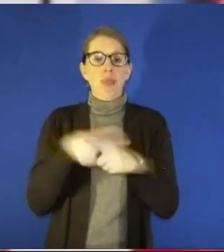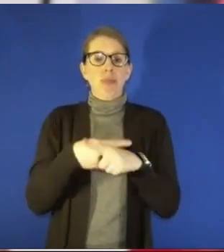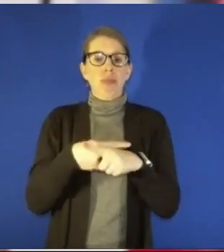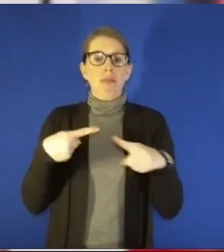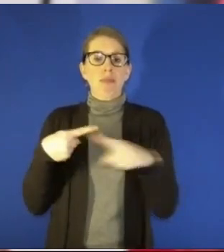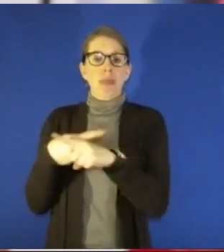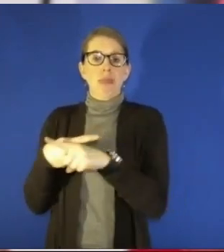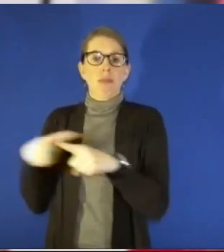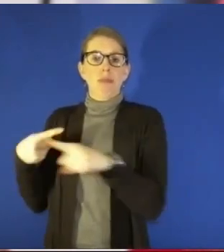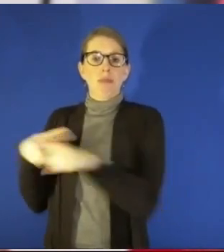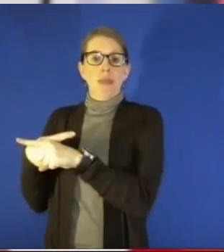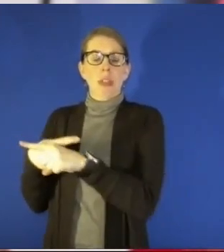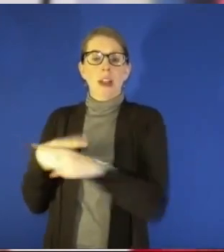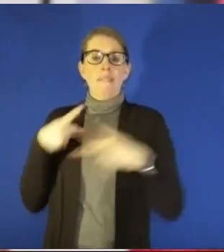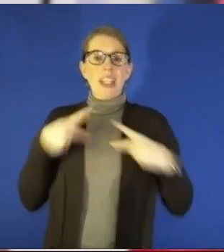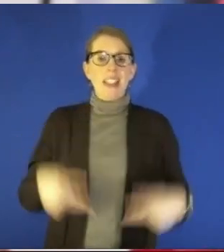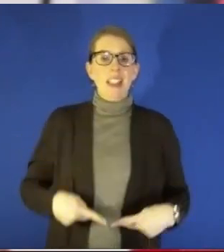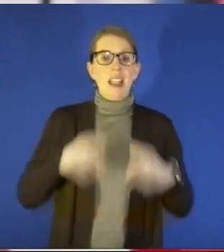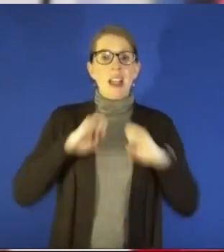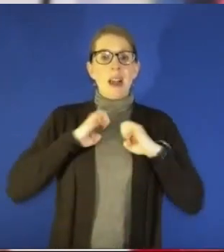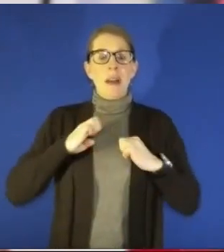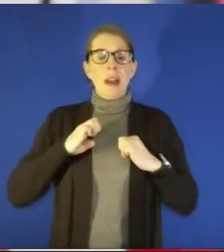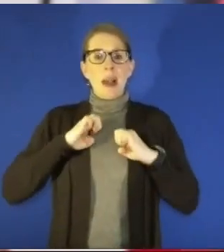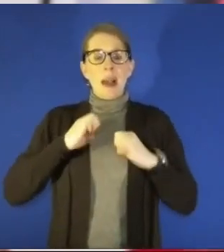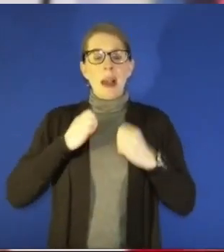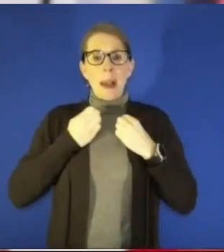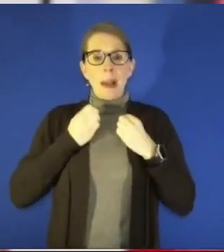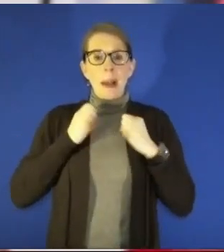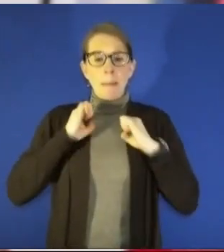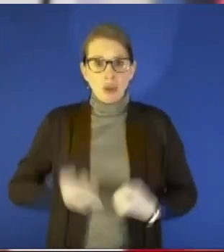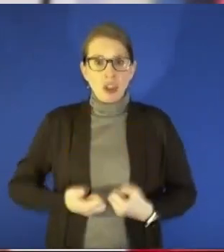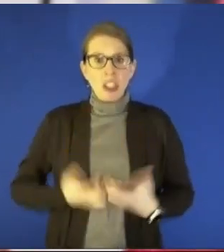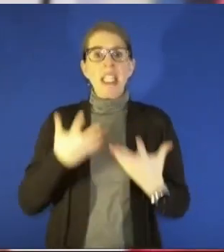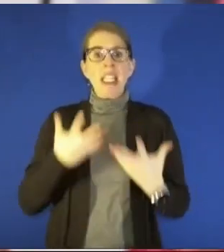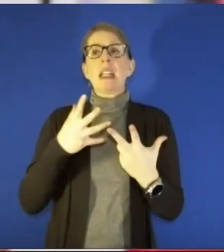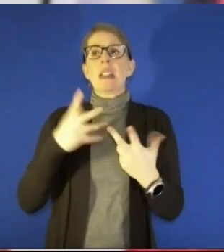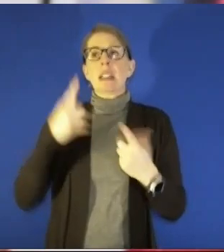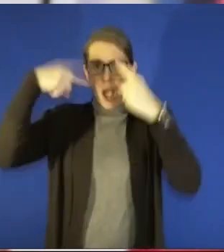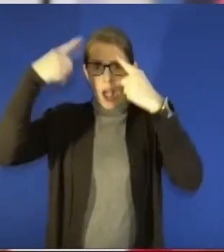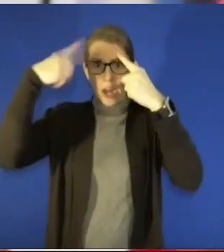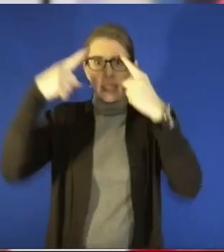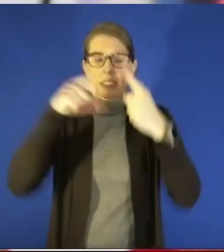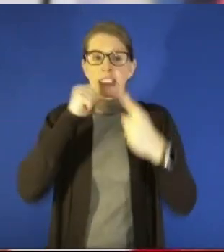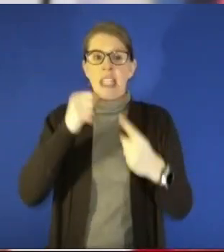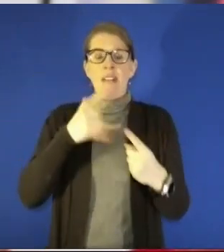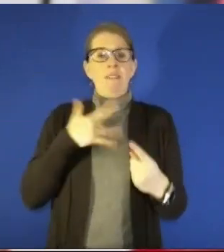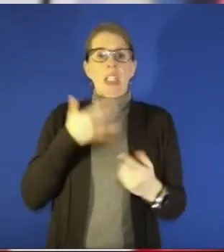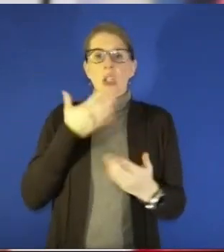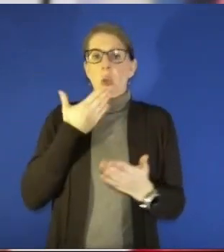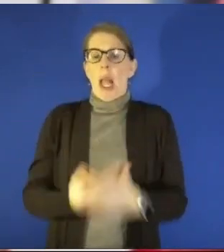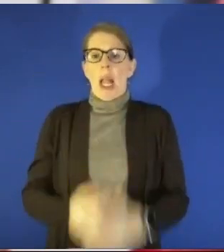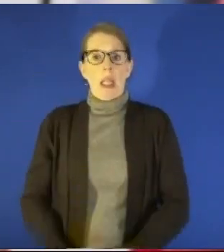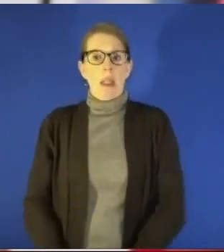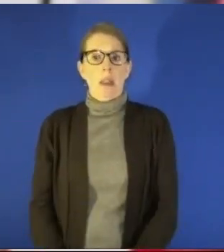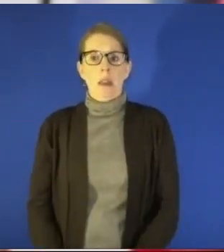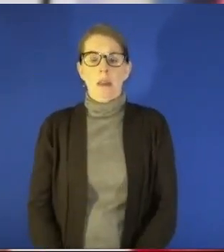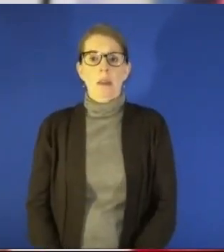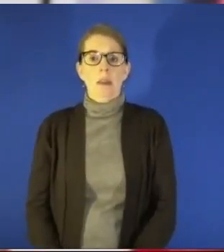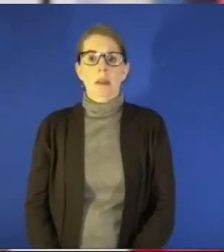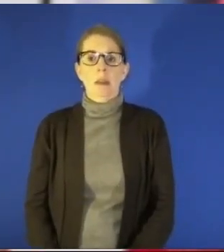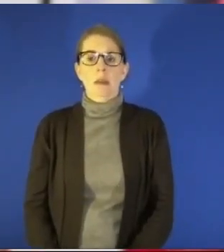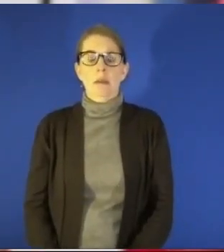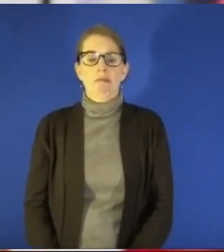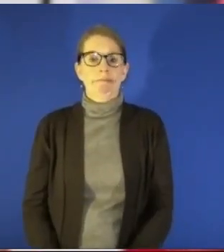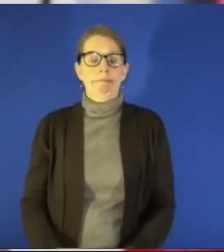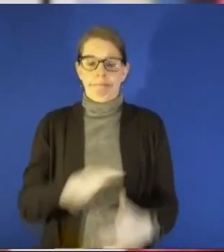physically, emotionally, cognitively just did not feel well. So it was a culmination of all